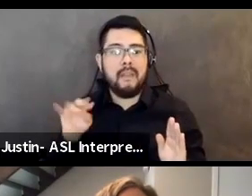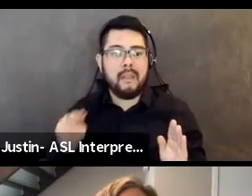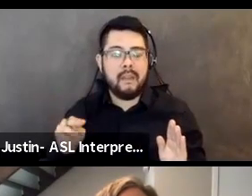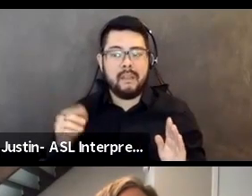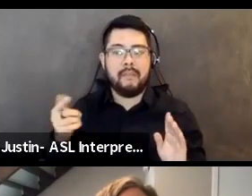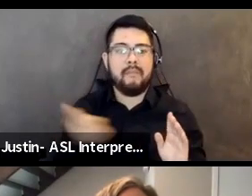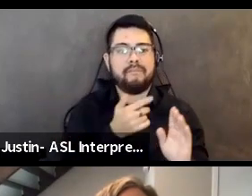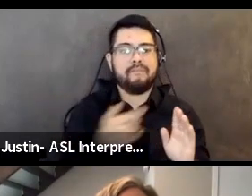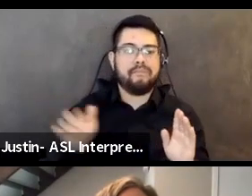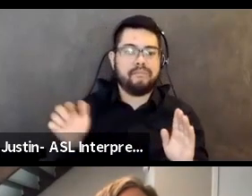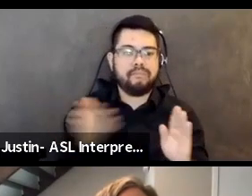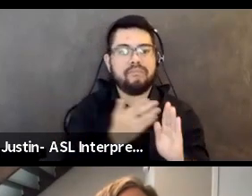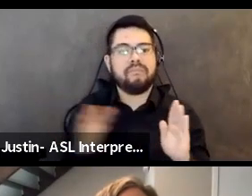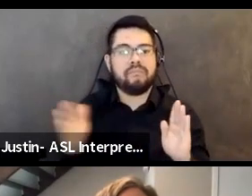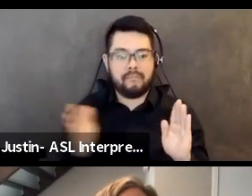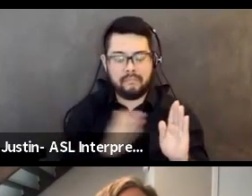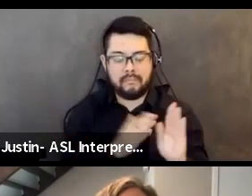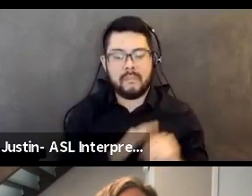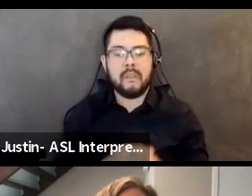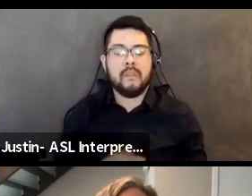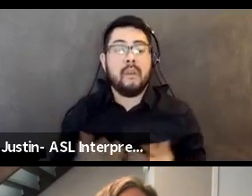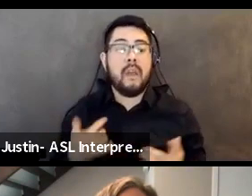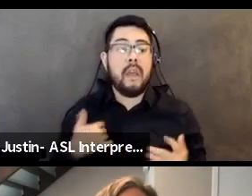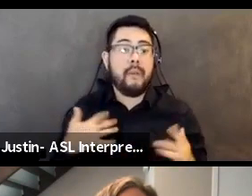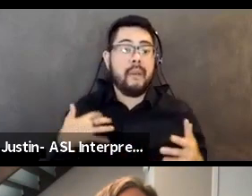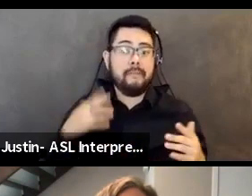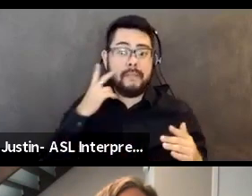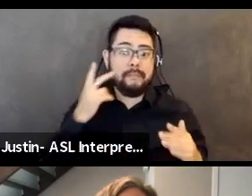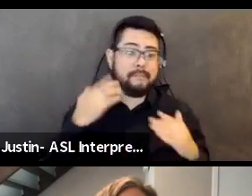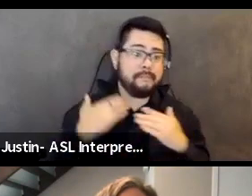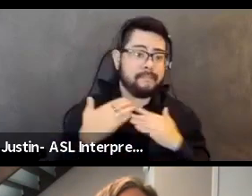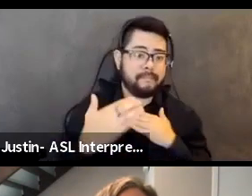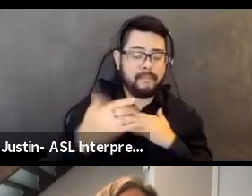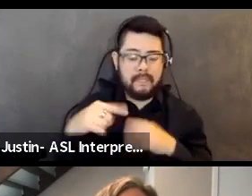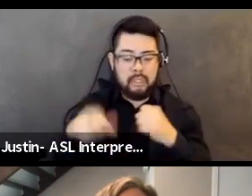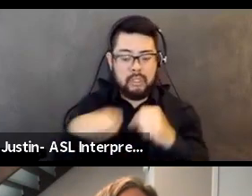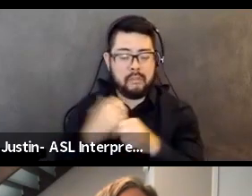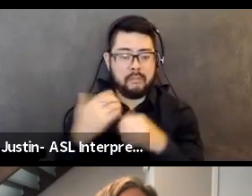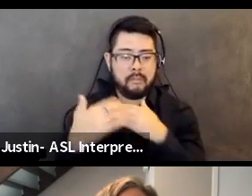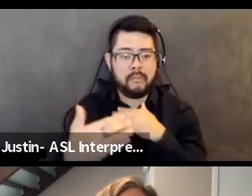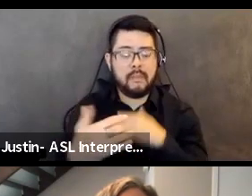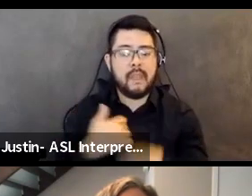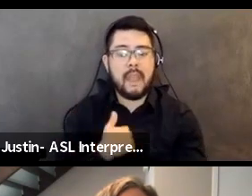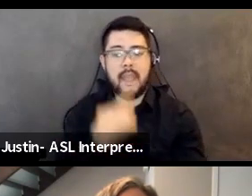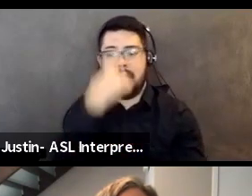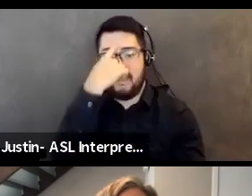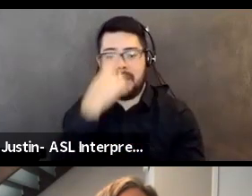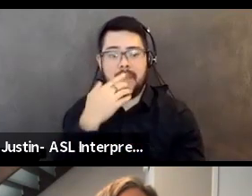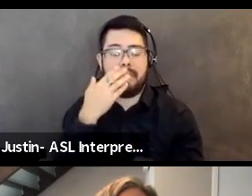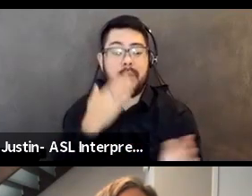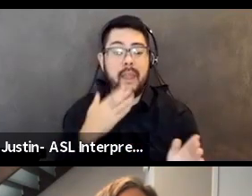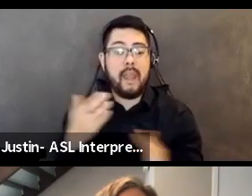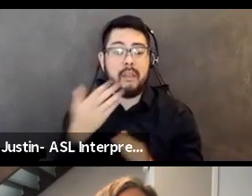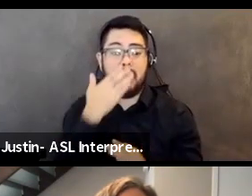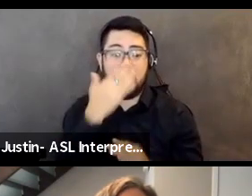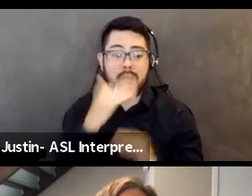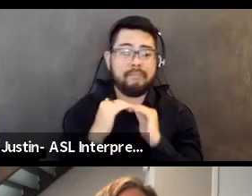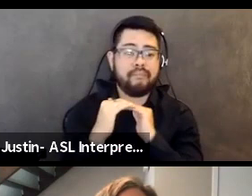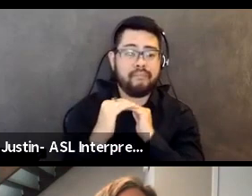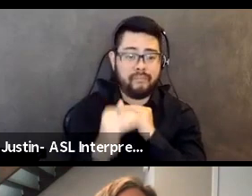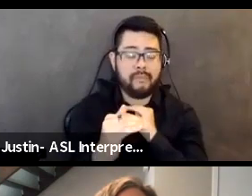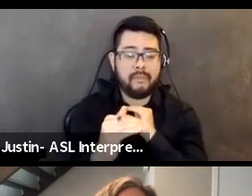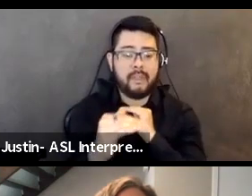back um looking forward from this year i think the plan is for a very steady or flat um annual